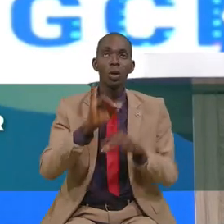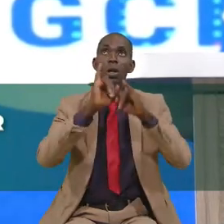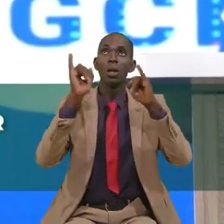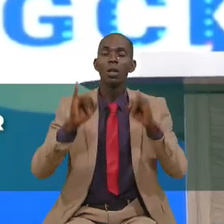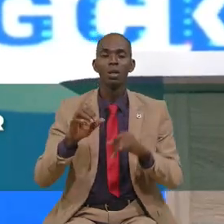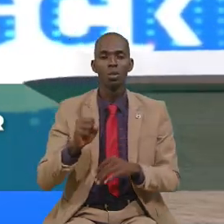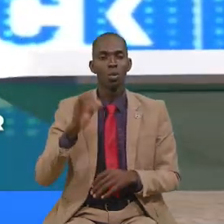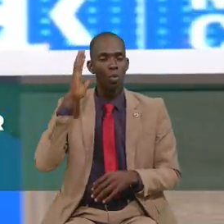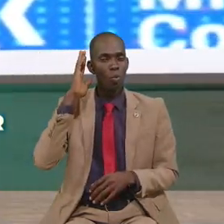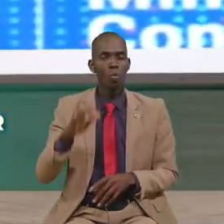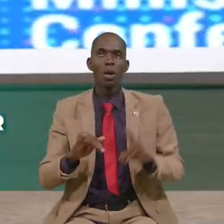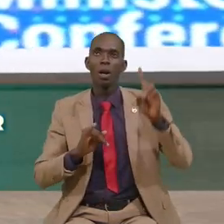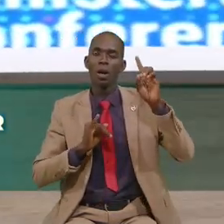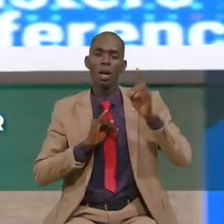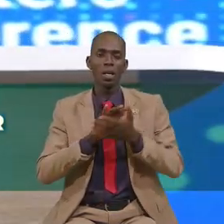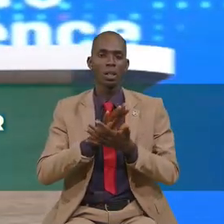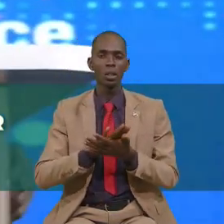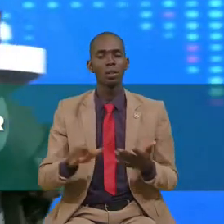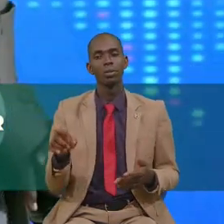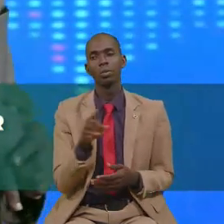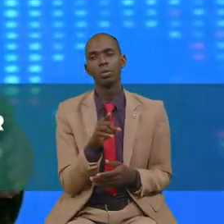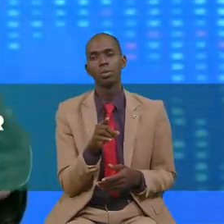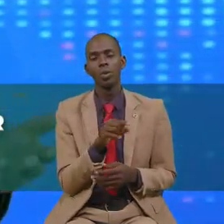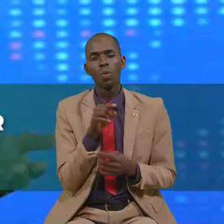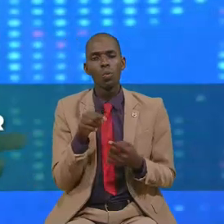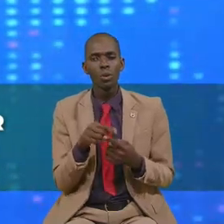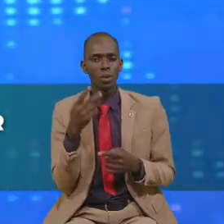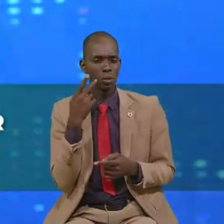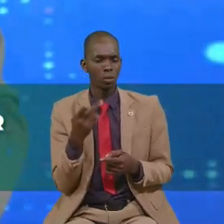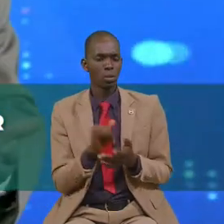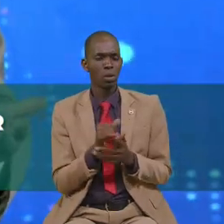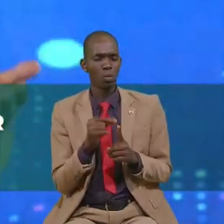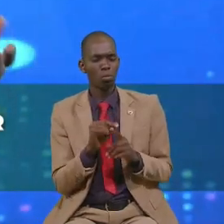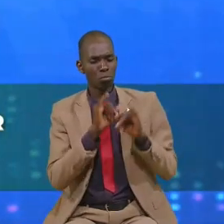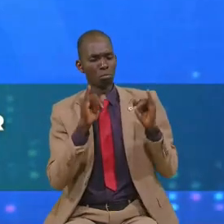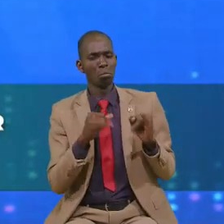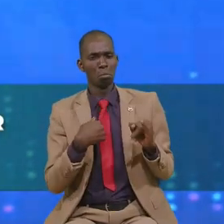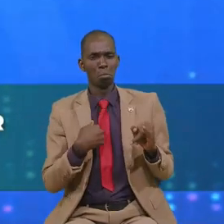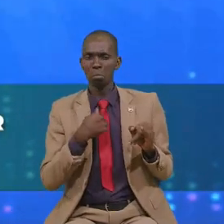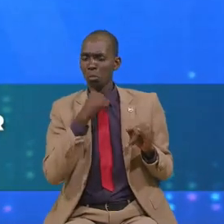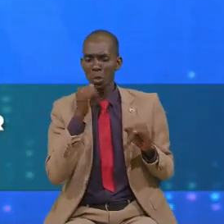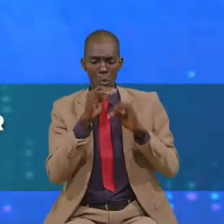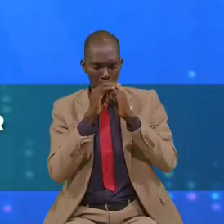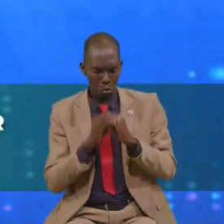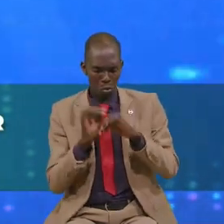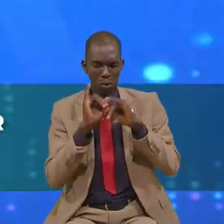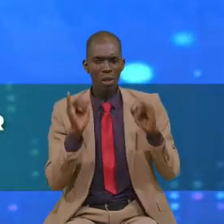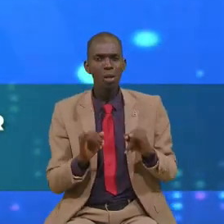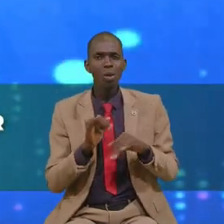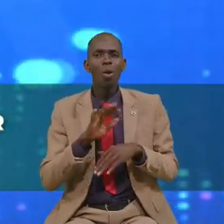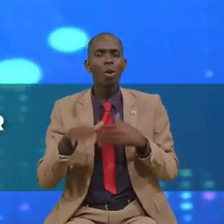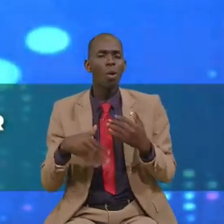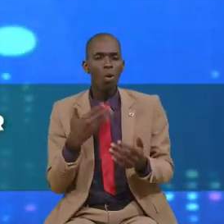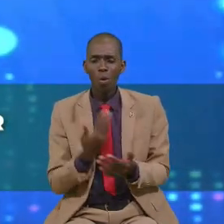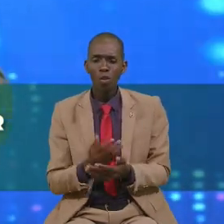you. You know, sometimes when you read that, you say, I'm not an idol worshiper. All your idols, I will cleanse